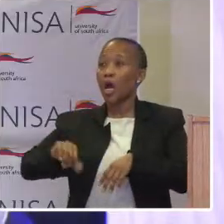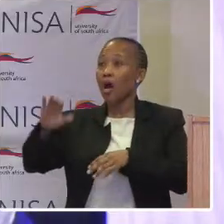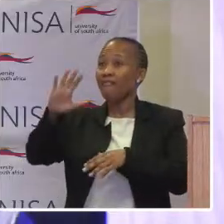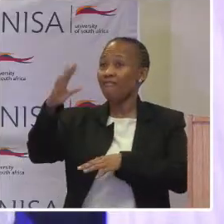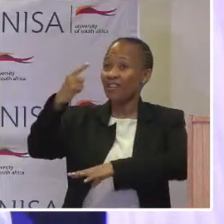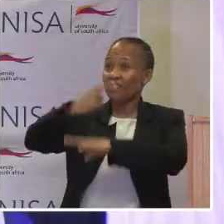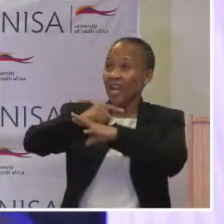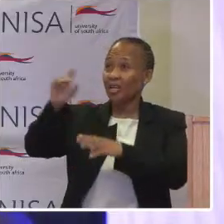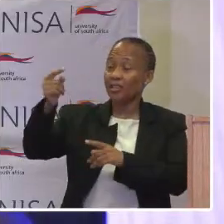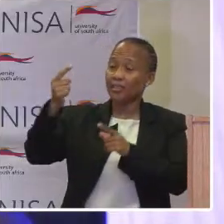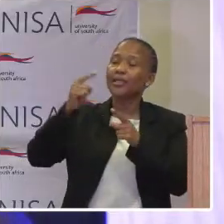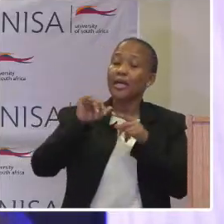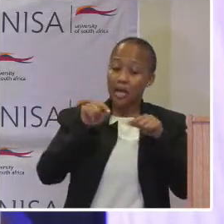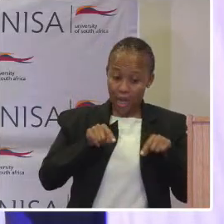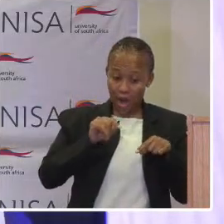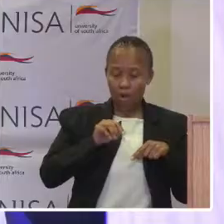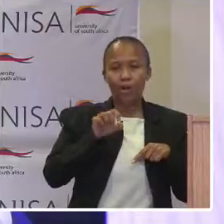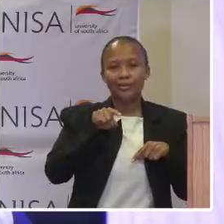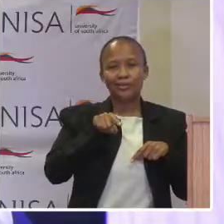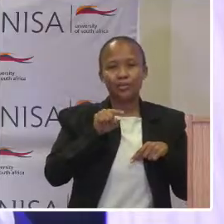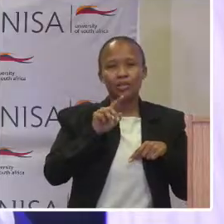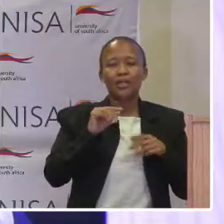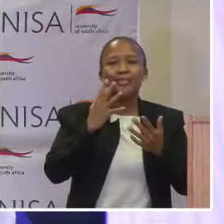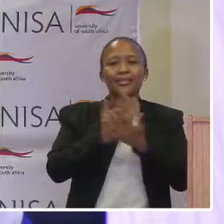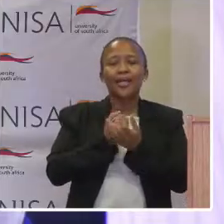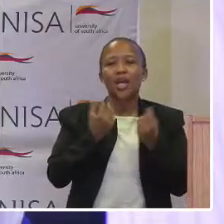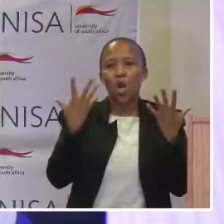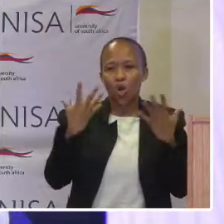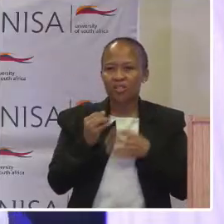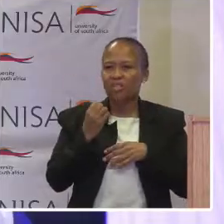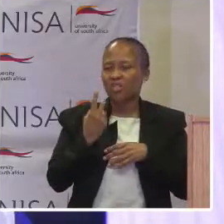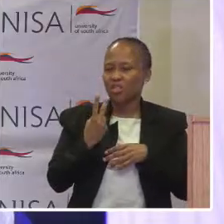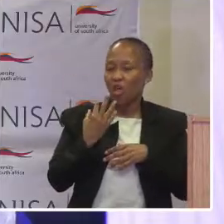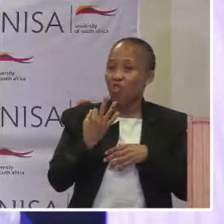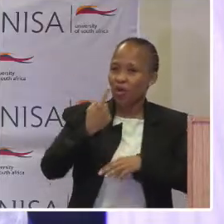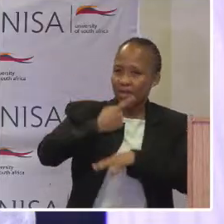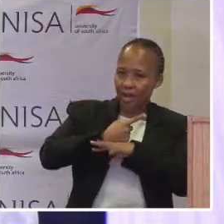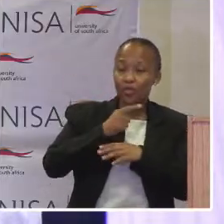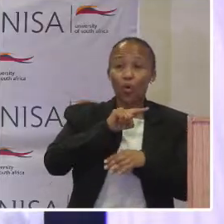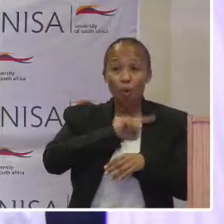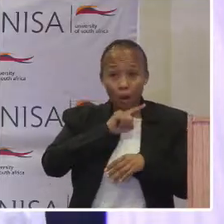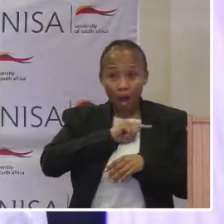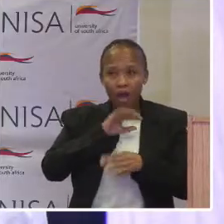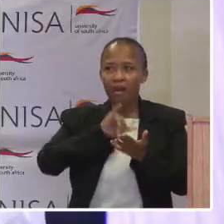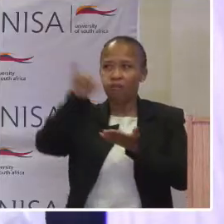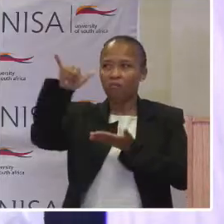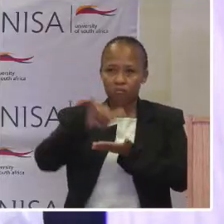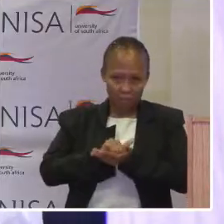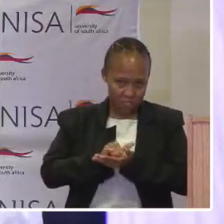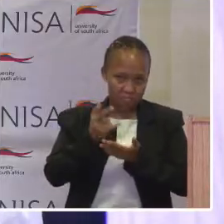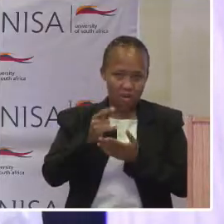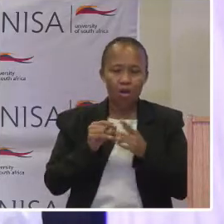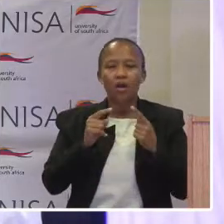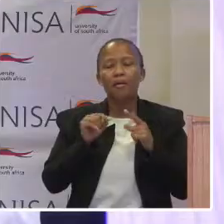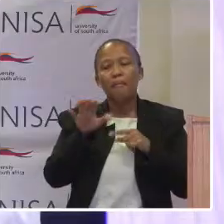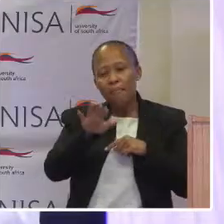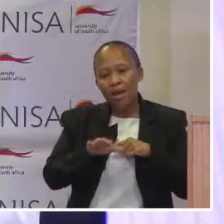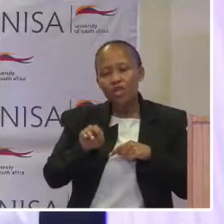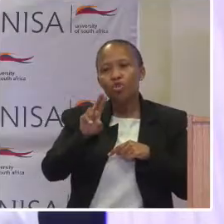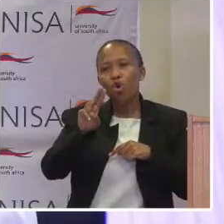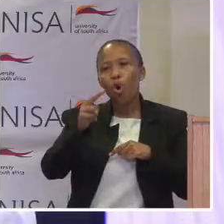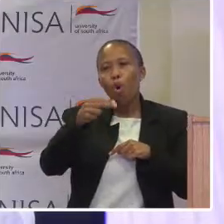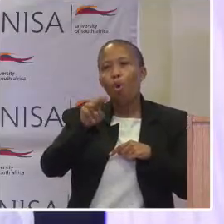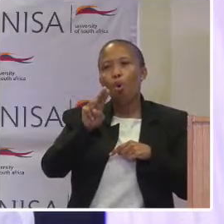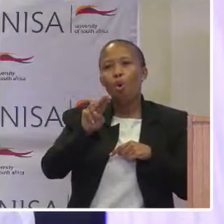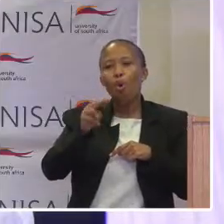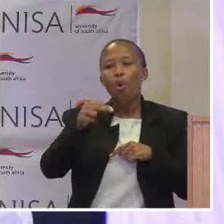Africa with me. That's because they fly it out. About 70 kilometers outside of Wuhan, they've got an airport that